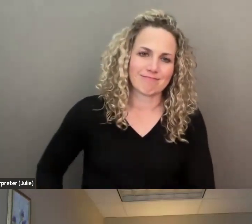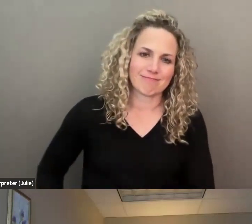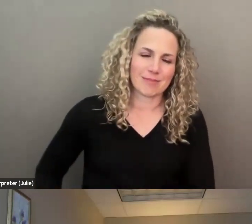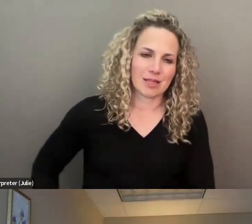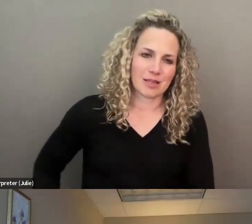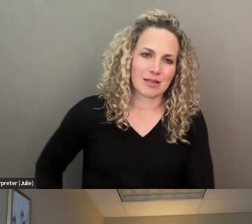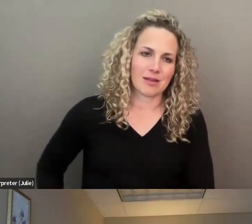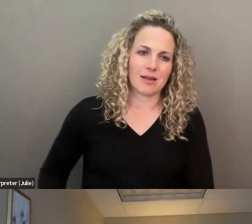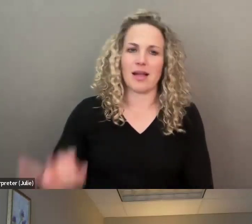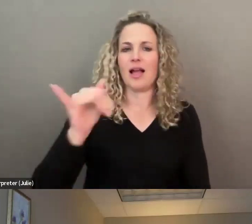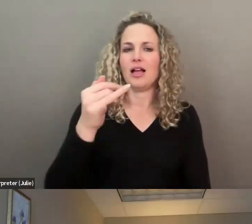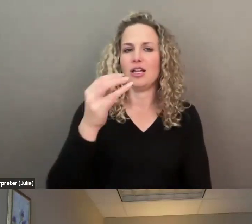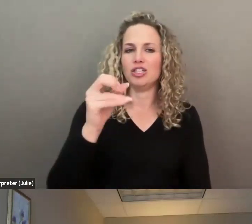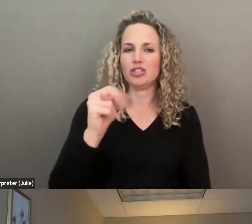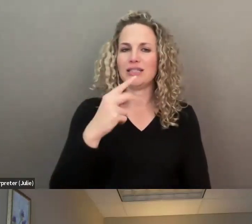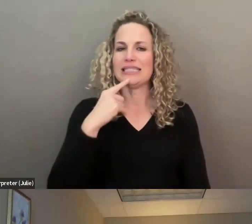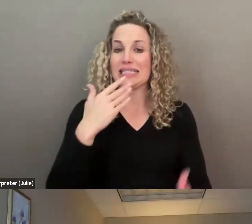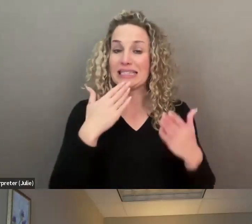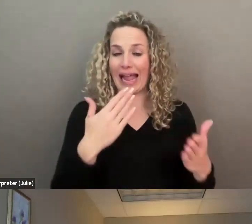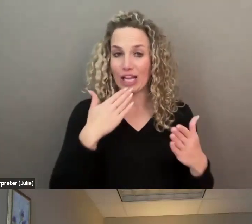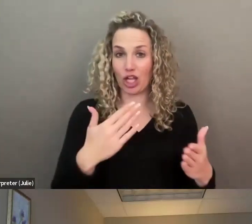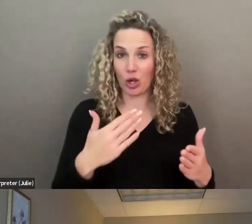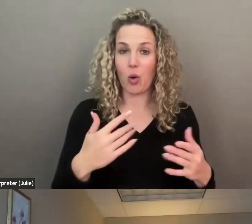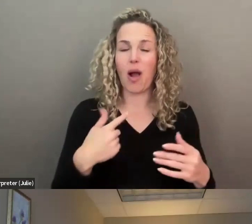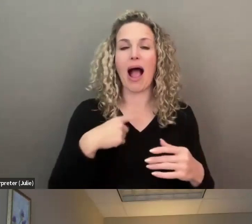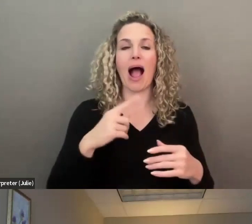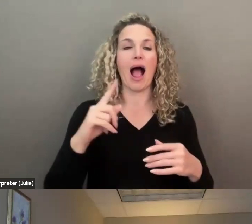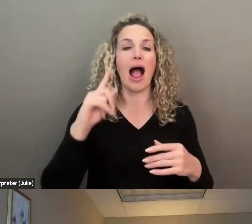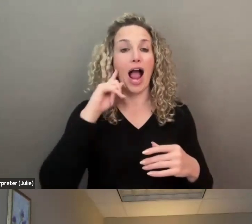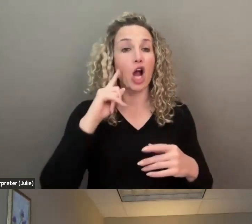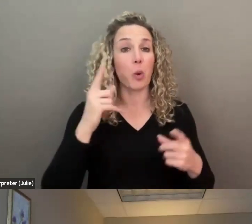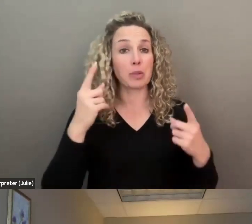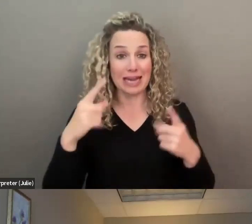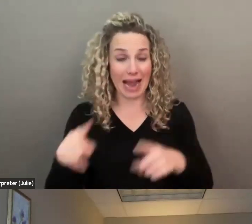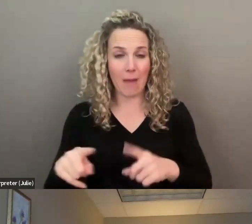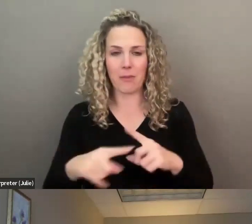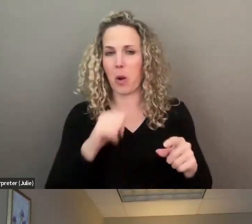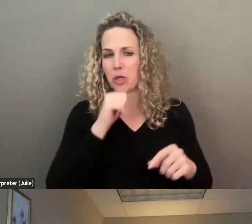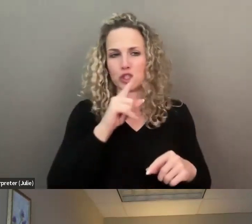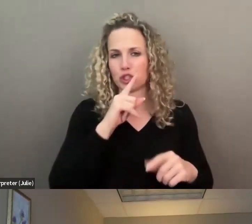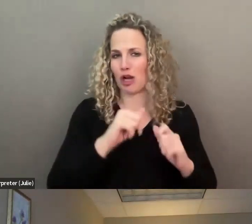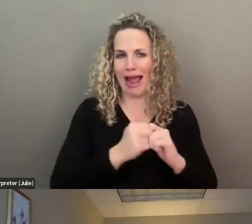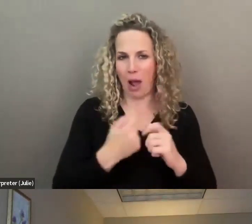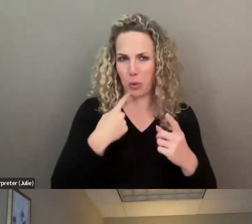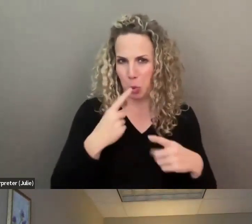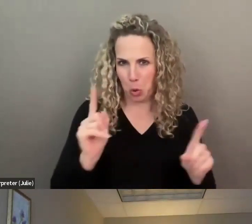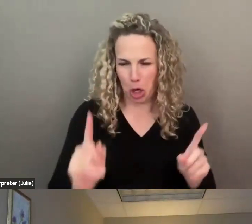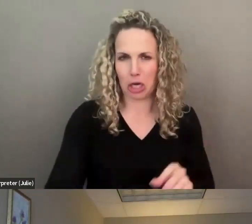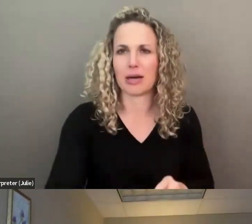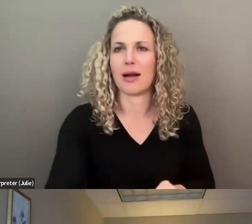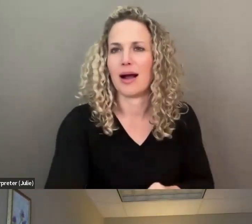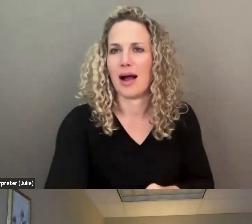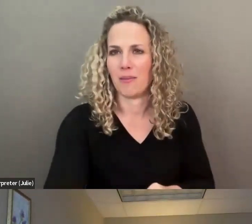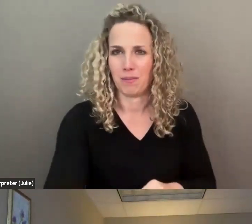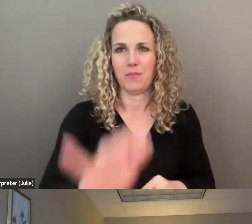Well, thank you guys. Again, I had heard what was going to go on, but I was not sure how it was going to work out. And that was